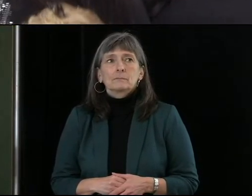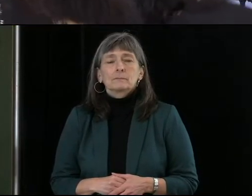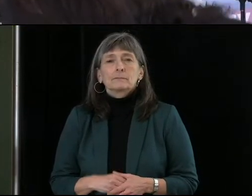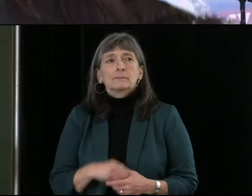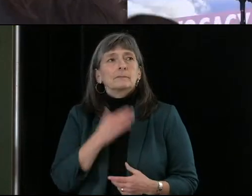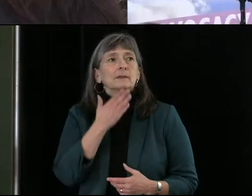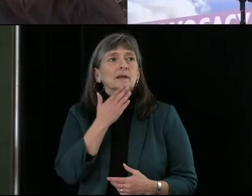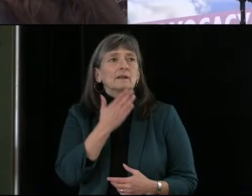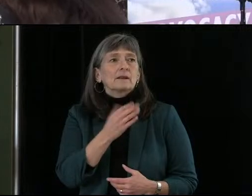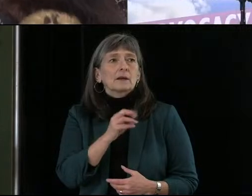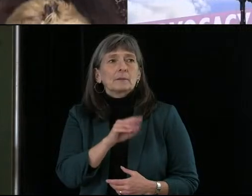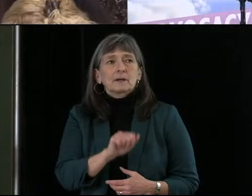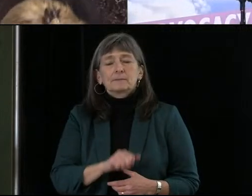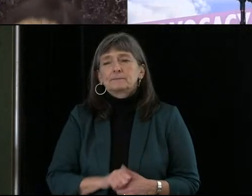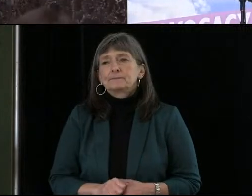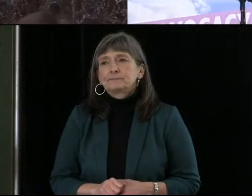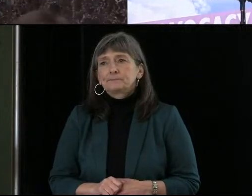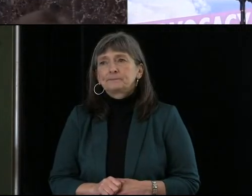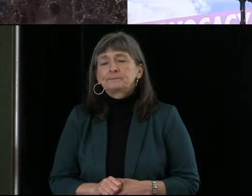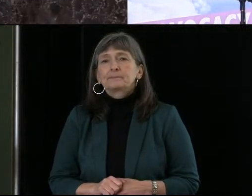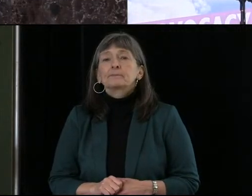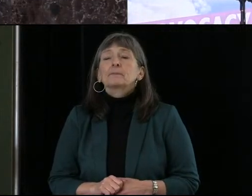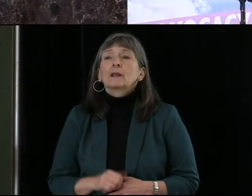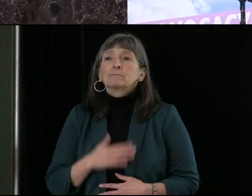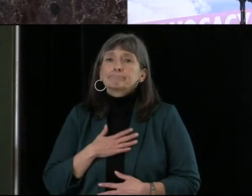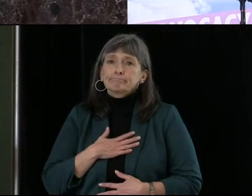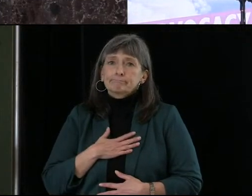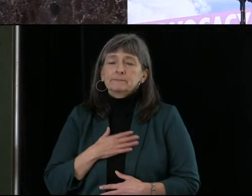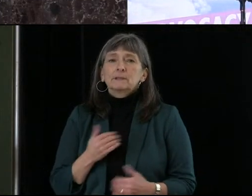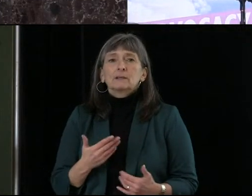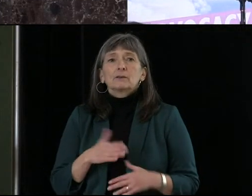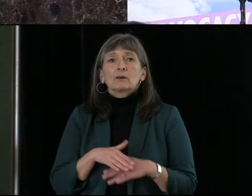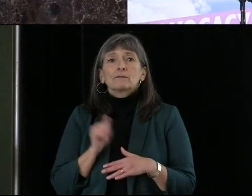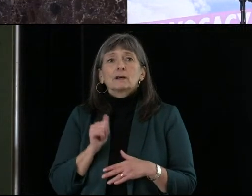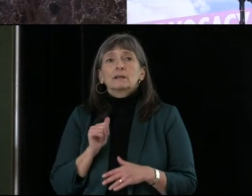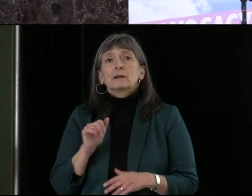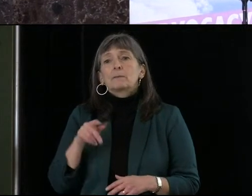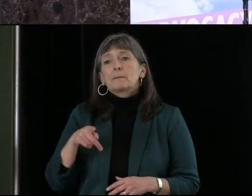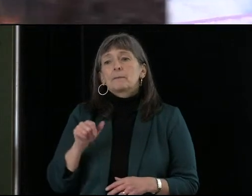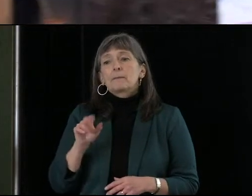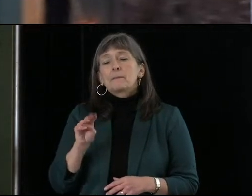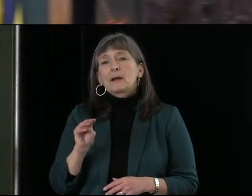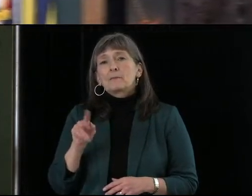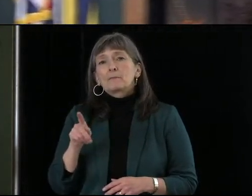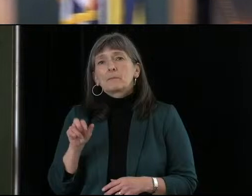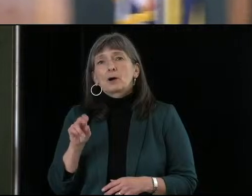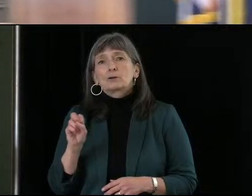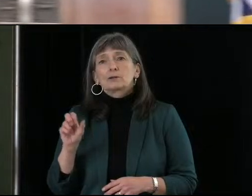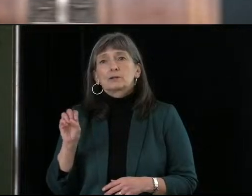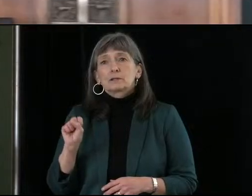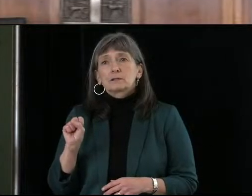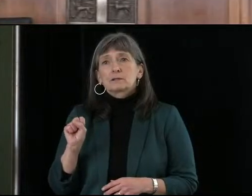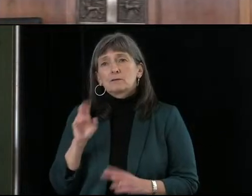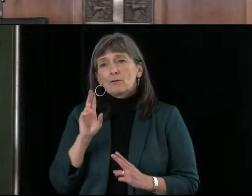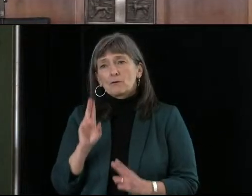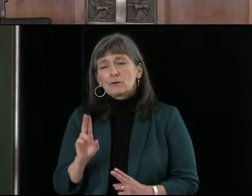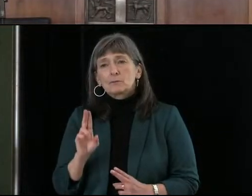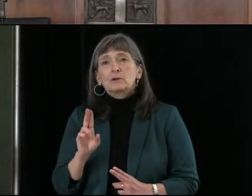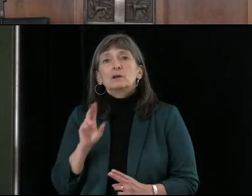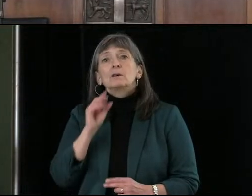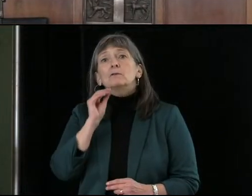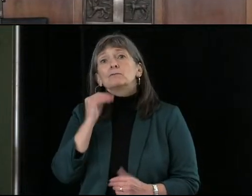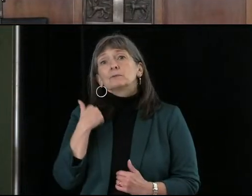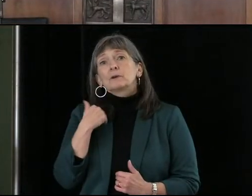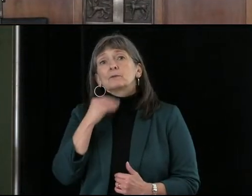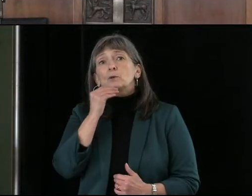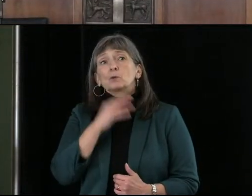Thank you very much, Emma. It is my privilege now to invite the Honourable Pam Parsons, Minister responsible for Women and Gender Equality,